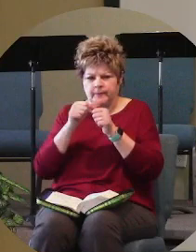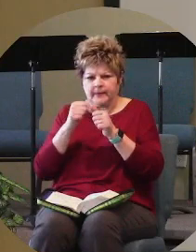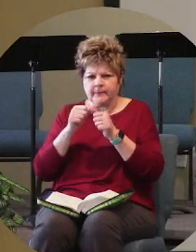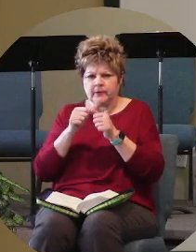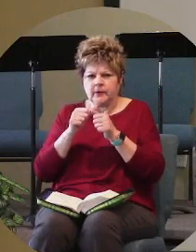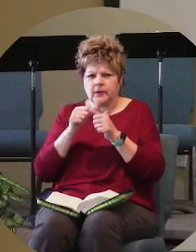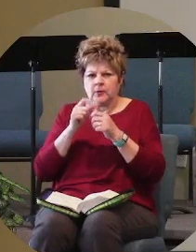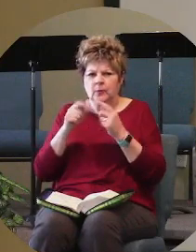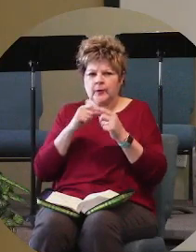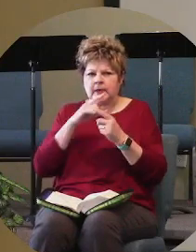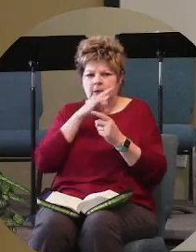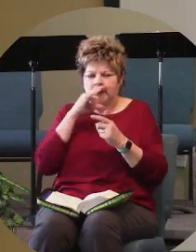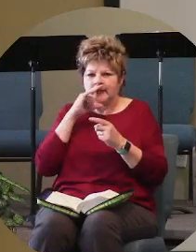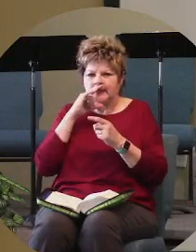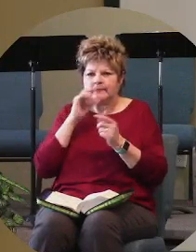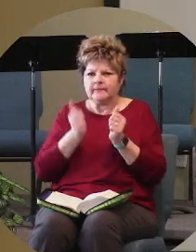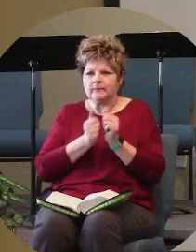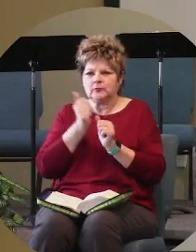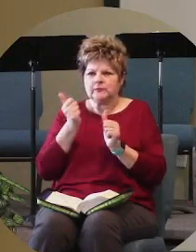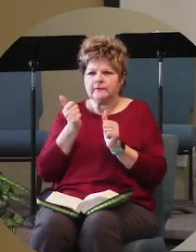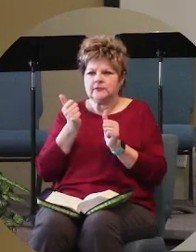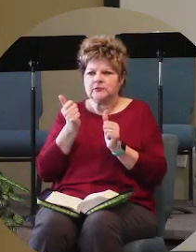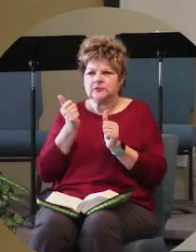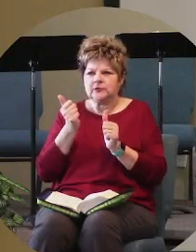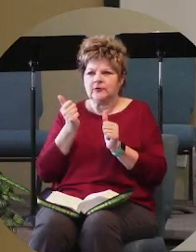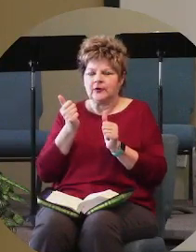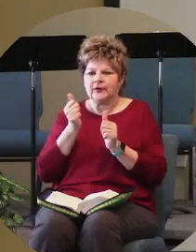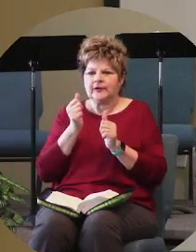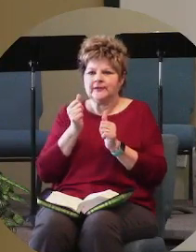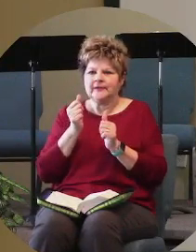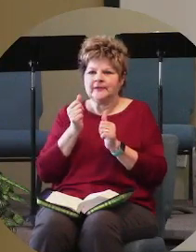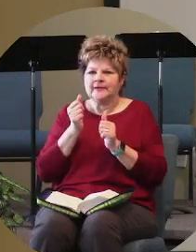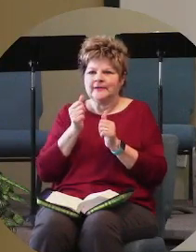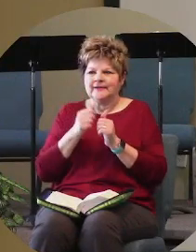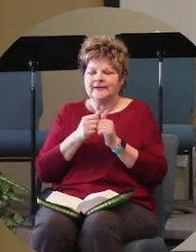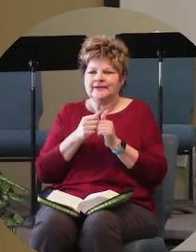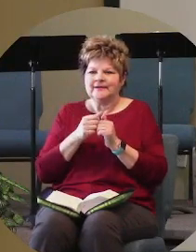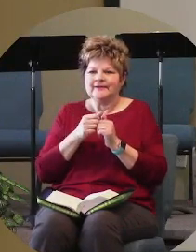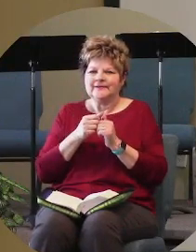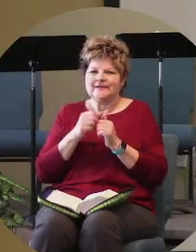kid. Most of us are seasoned.